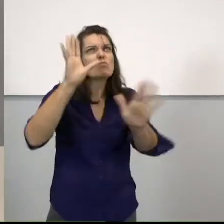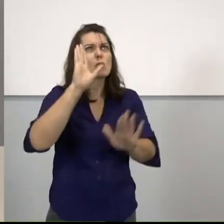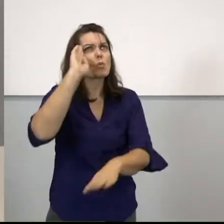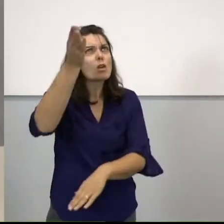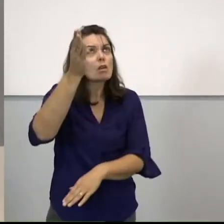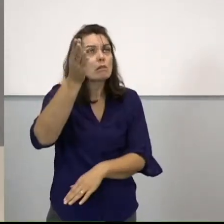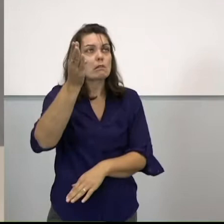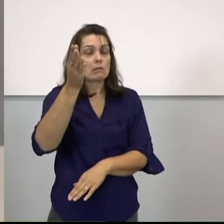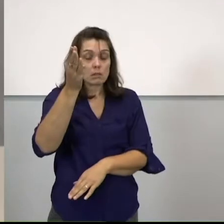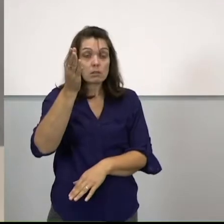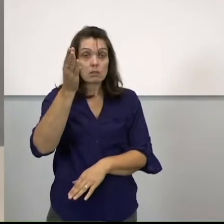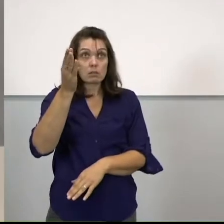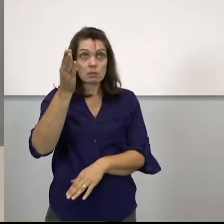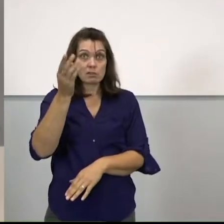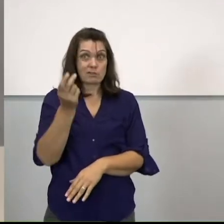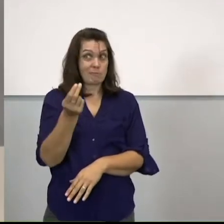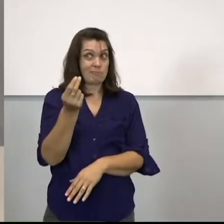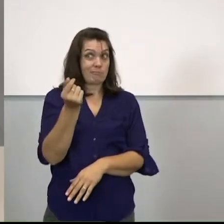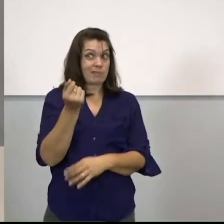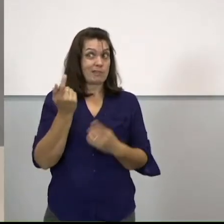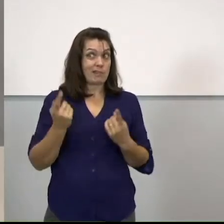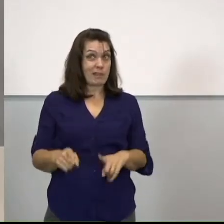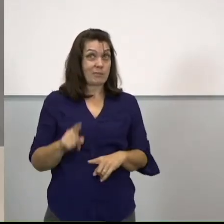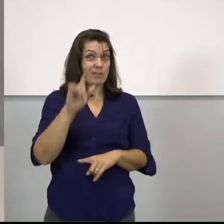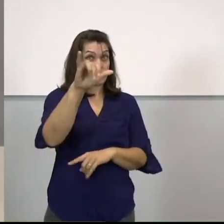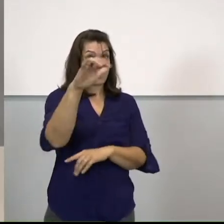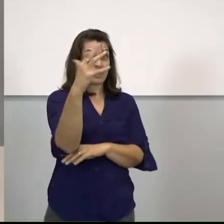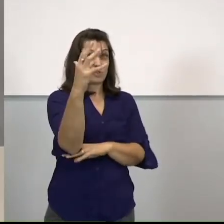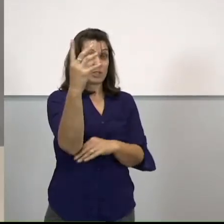tree. Immediately the tree withered.